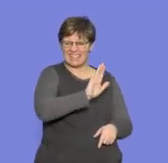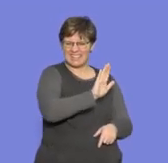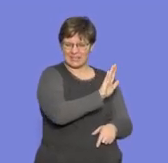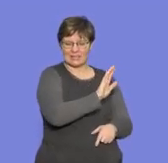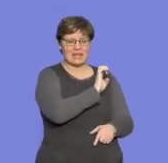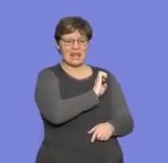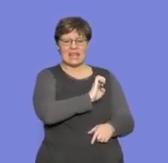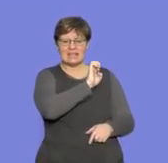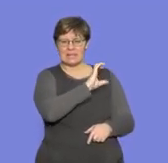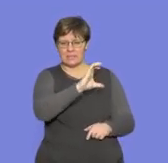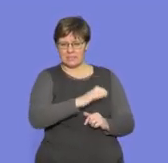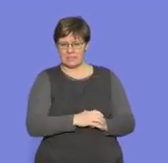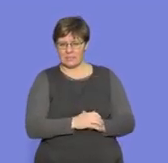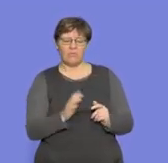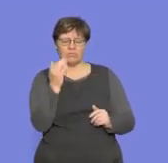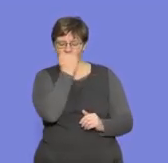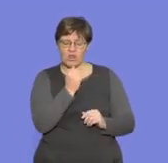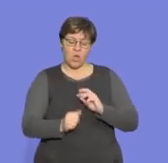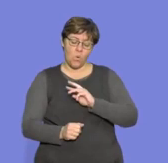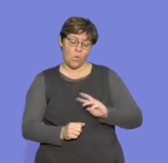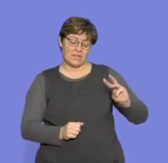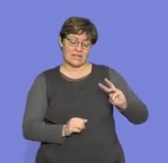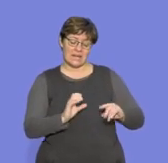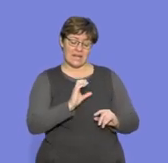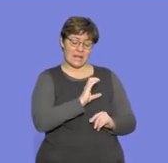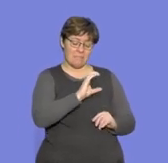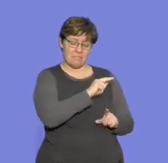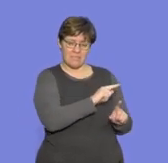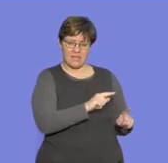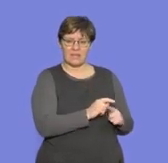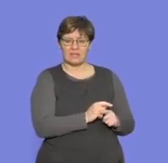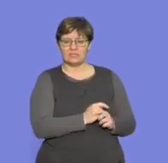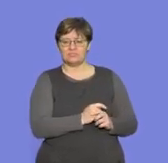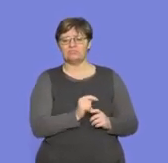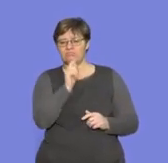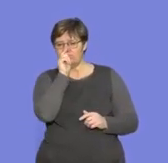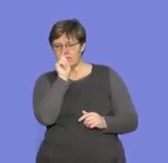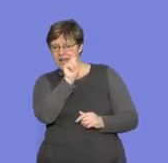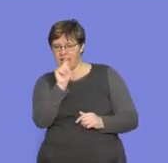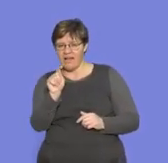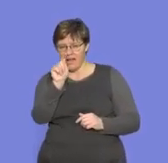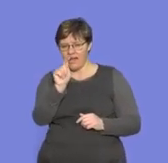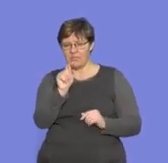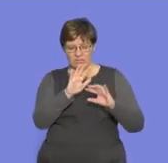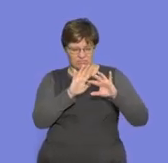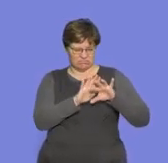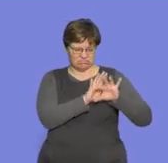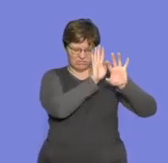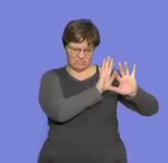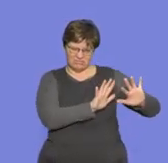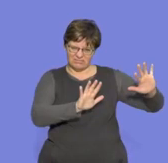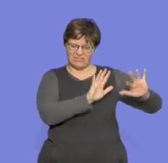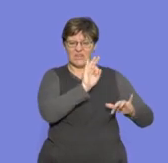Cape, the Western Cape here, towards the southern parts of the Cape, you can see these dense areas of fynbos. And remember